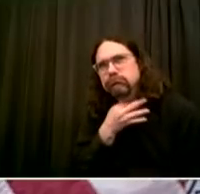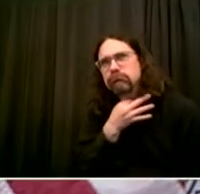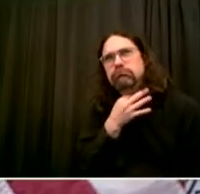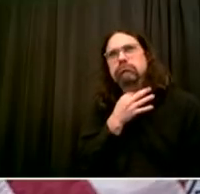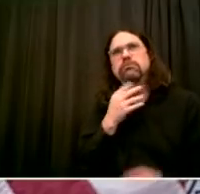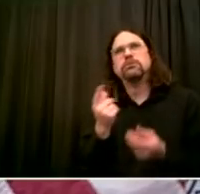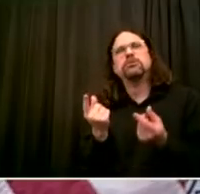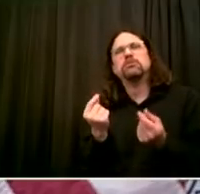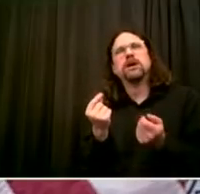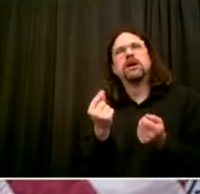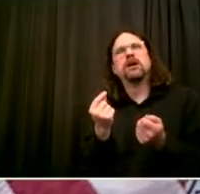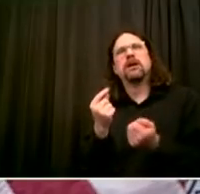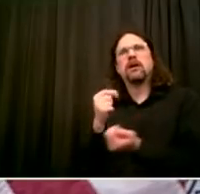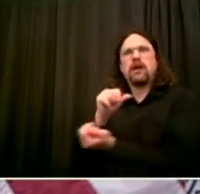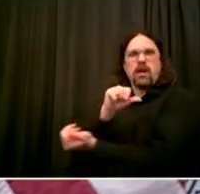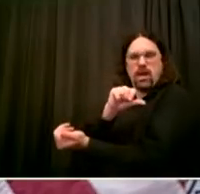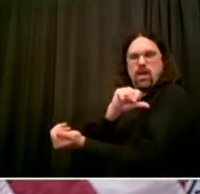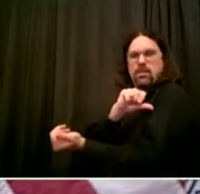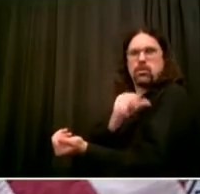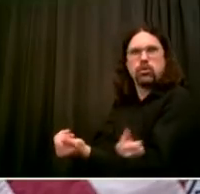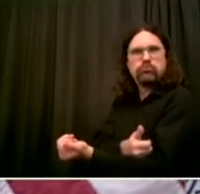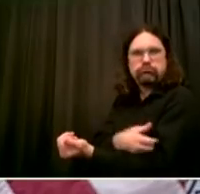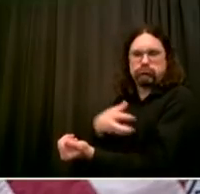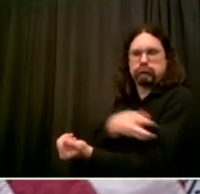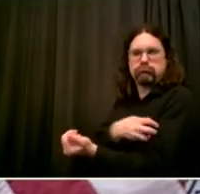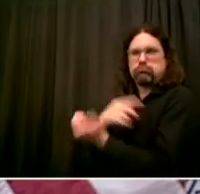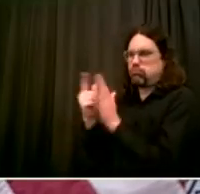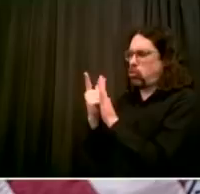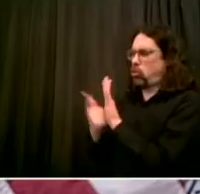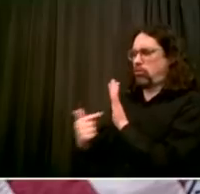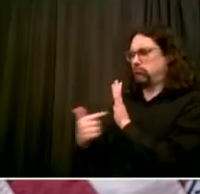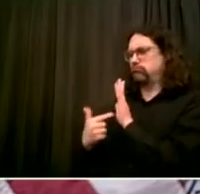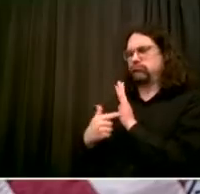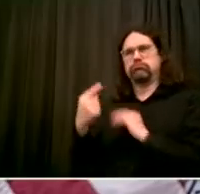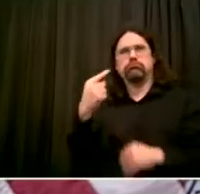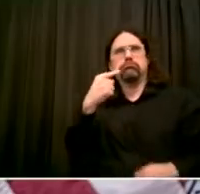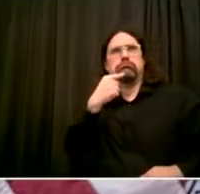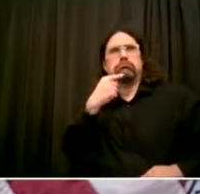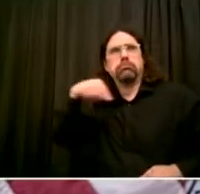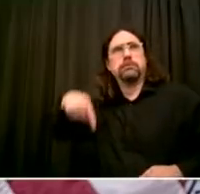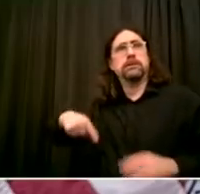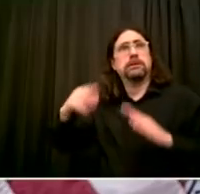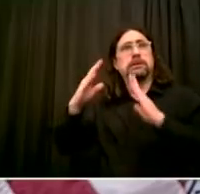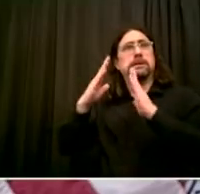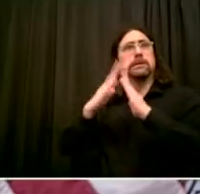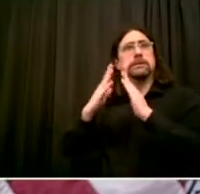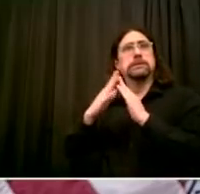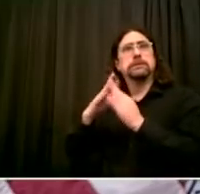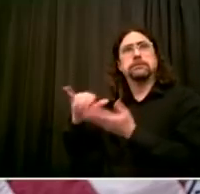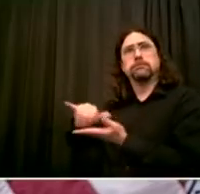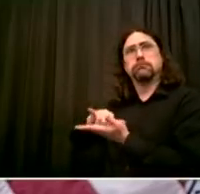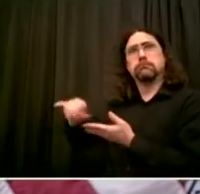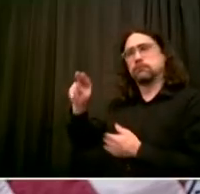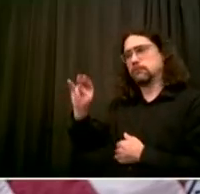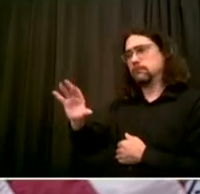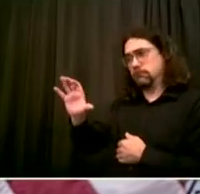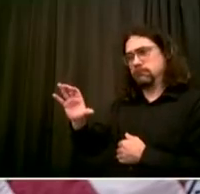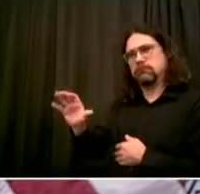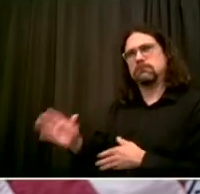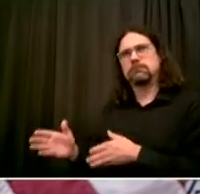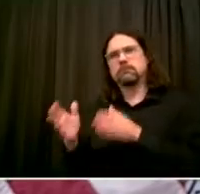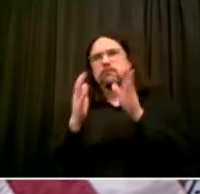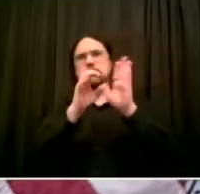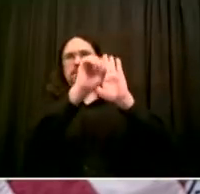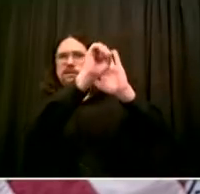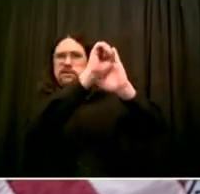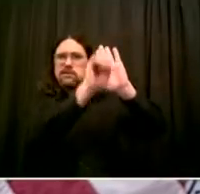the governor's power? Thanks. Thank you very much, Jillian. Very important question. Jillian, look, we